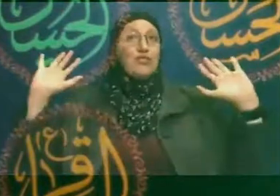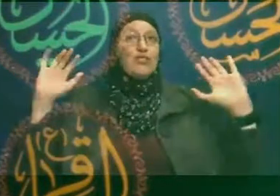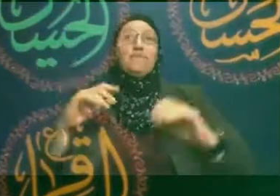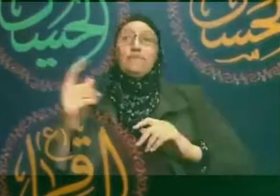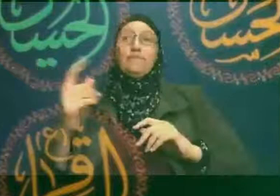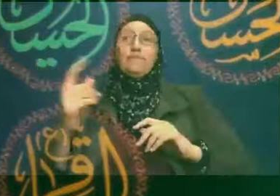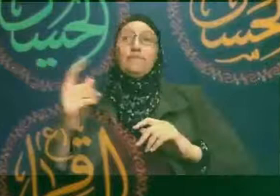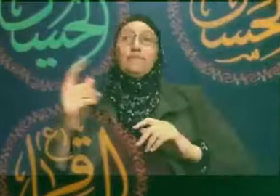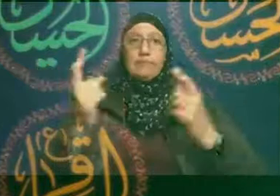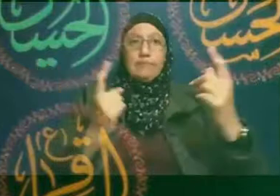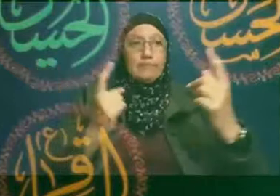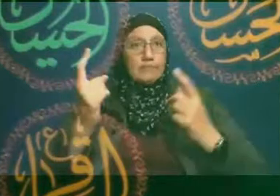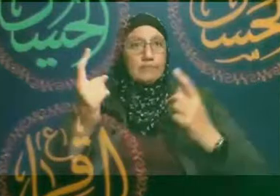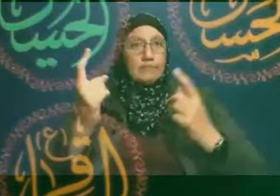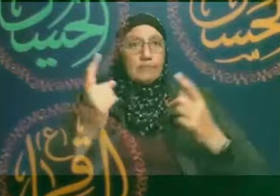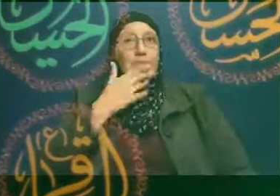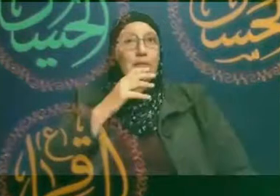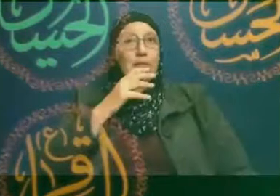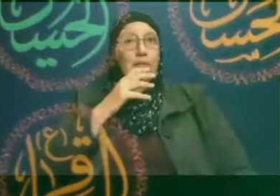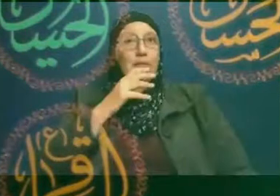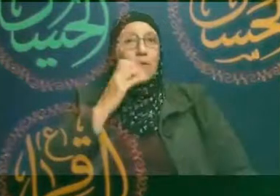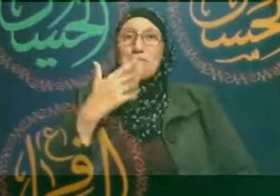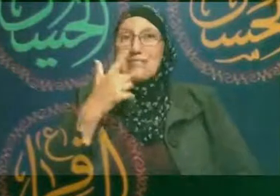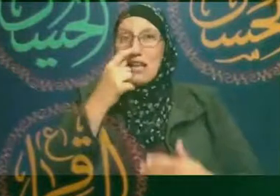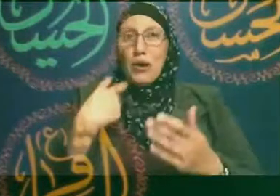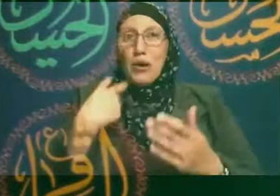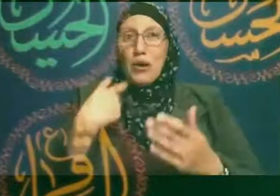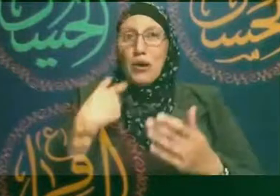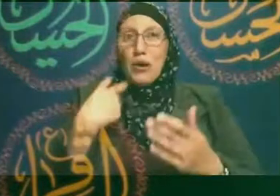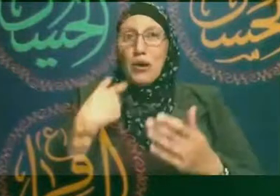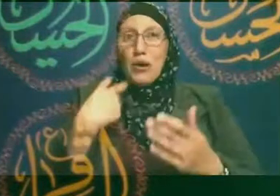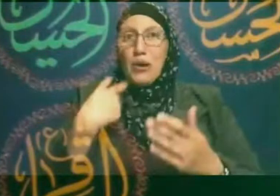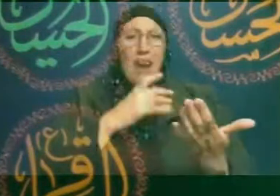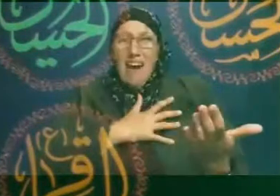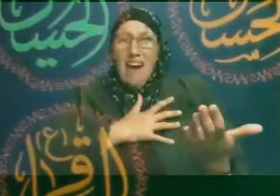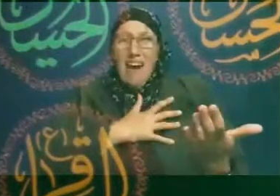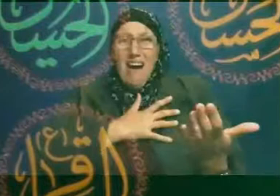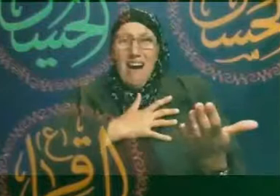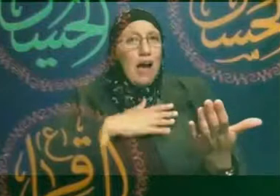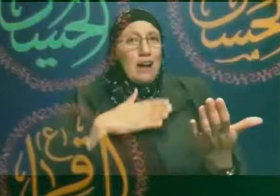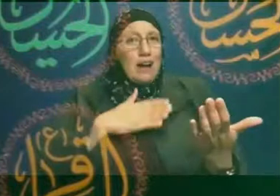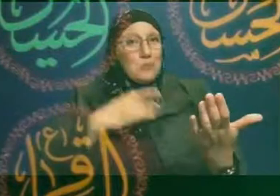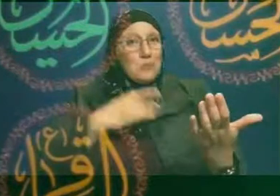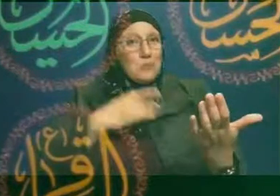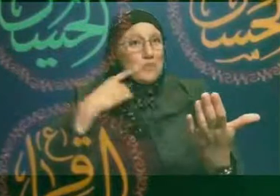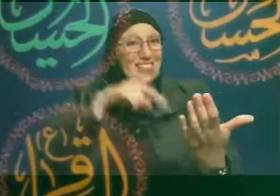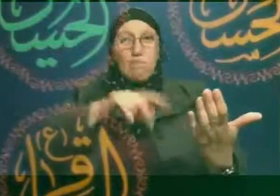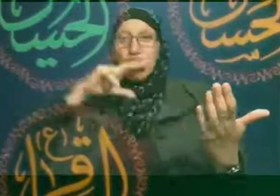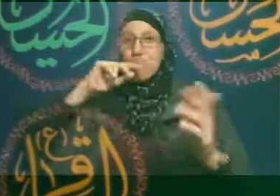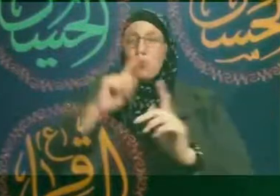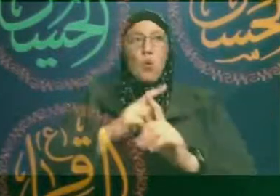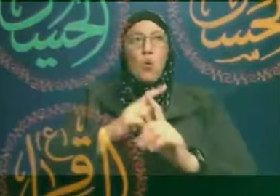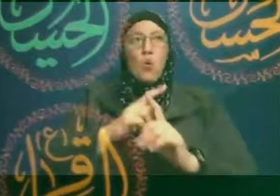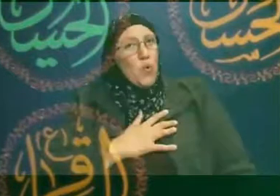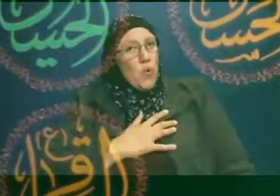the gents and the ladies, can I keep a copy of it? They said, we love it. We like to say it as well. And when you read the Dua